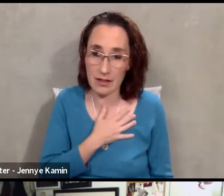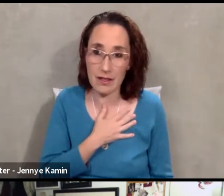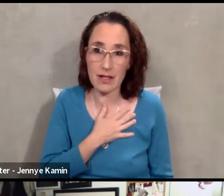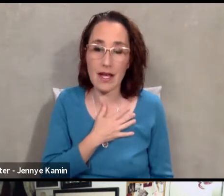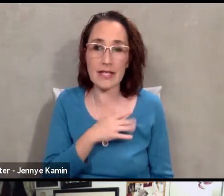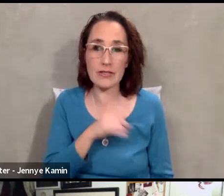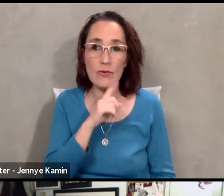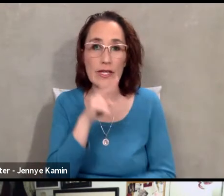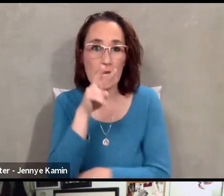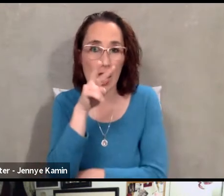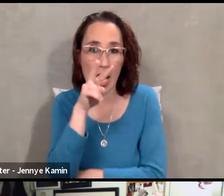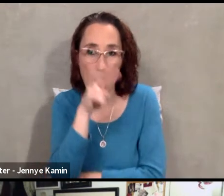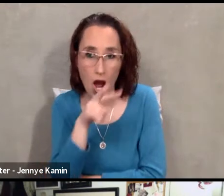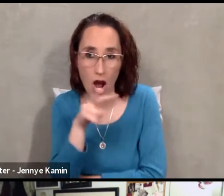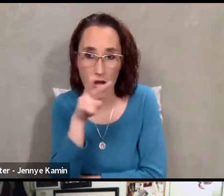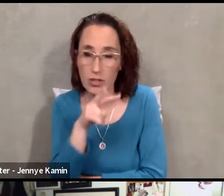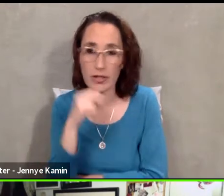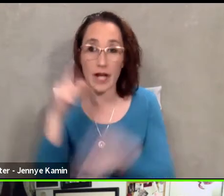than